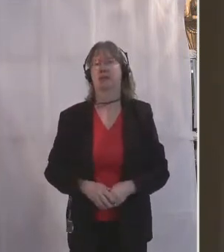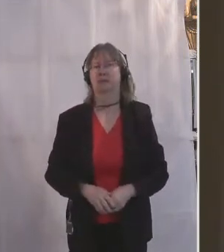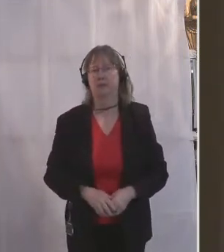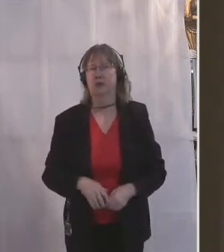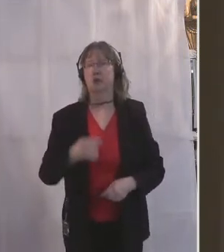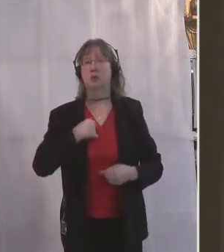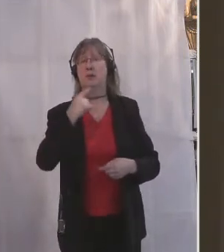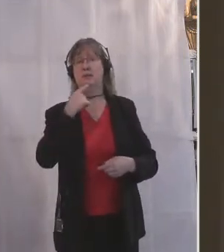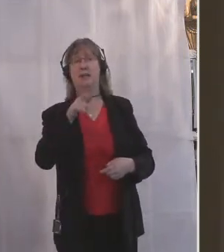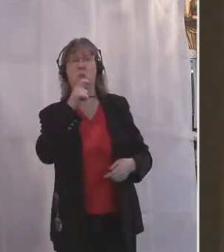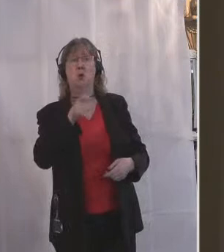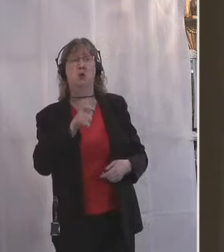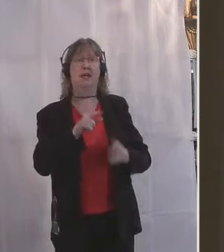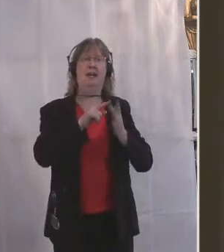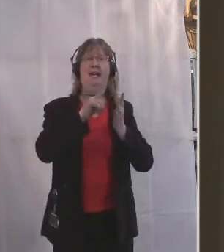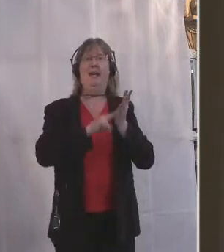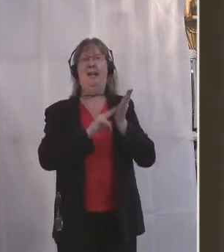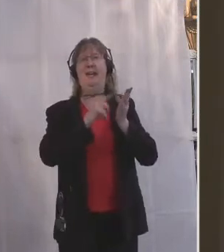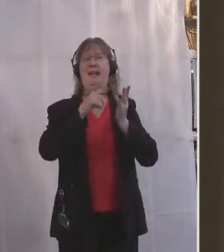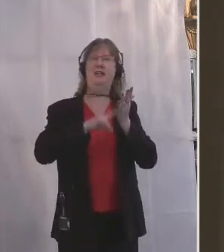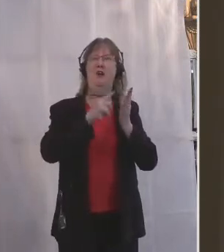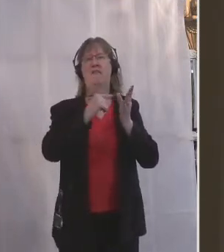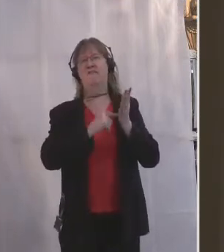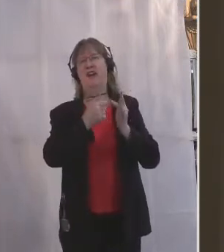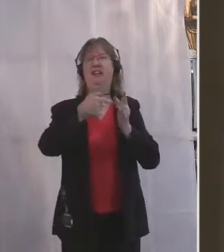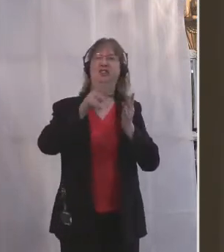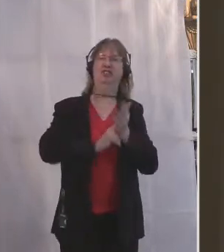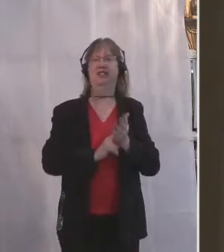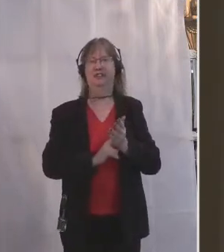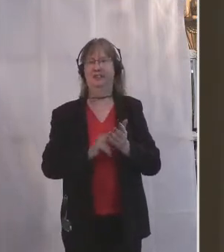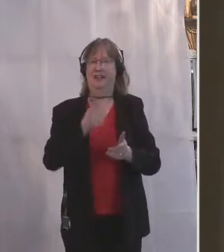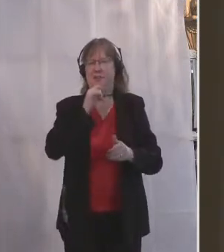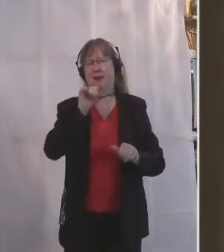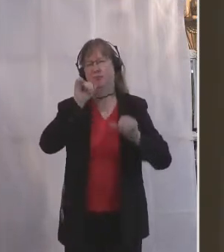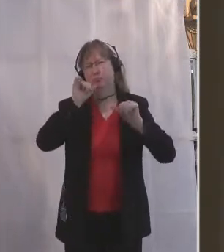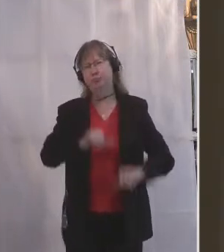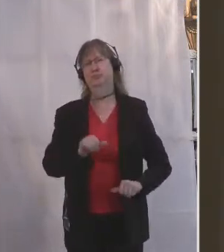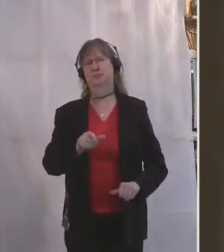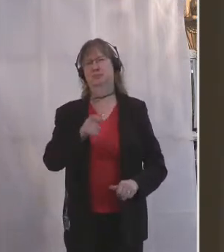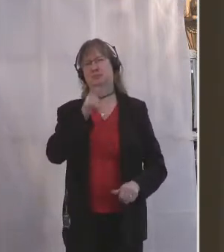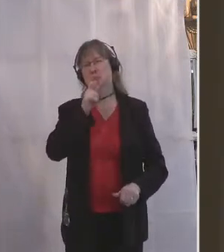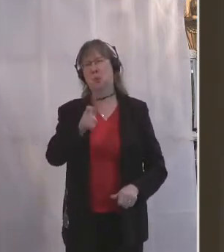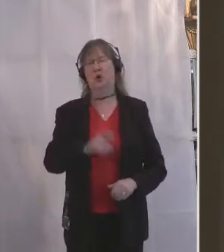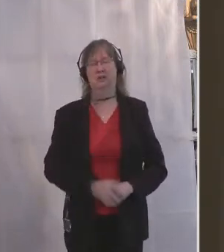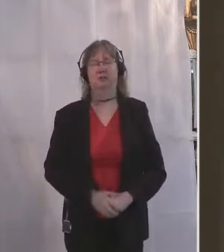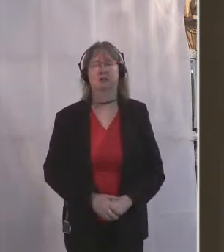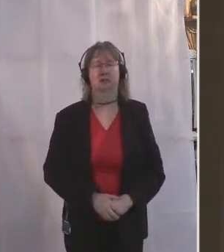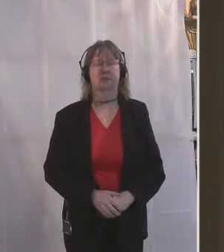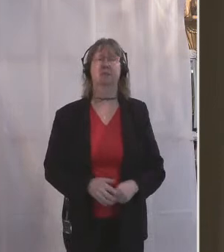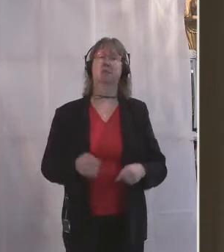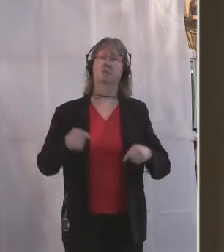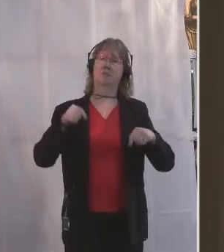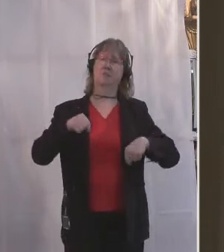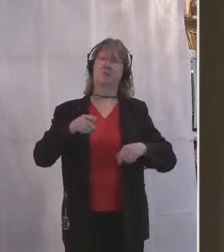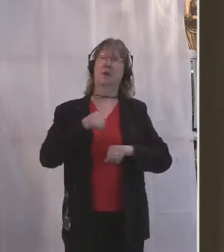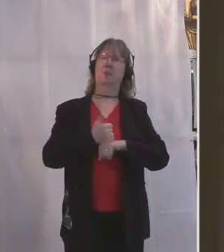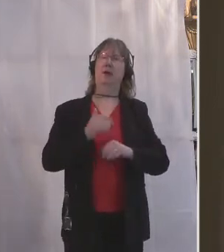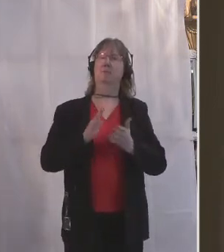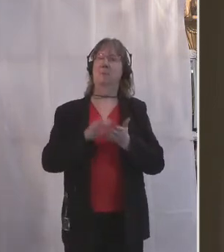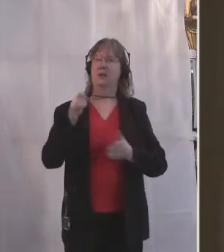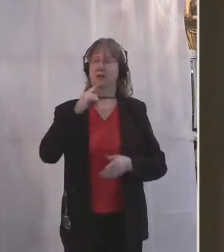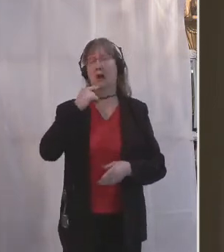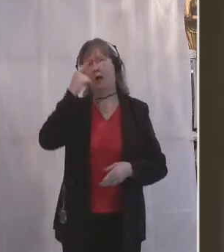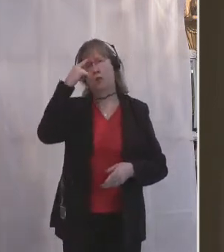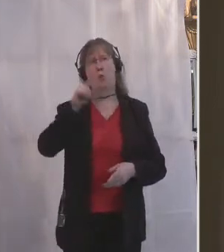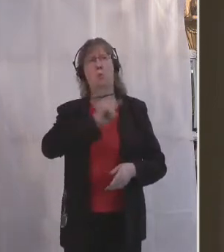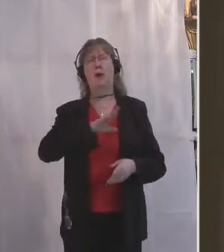the word innovation for a living is apparently all I do on all of those fronts. So as we're in Manchester, I thought I might just talk a little bit